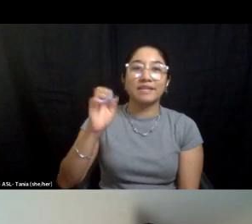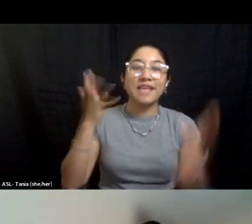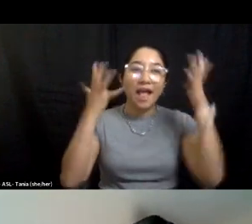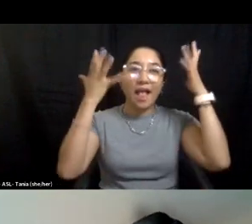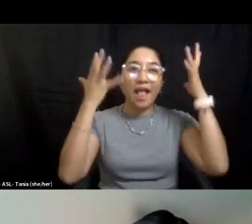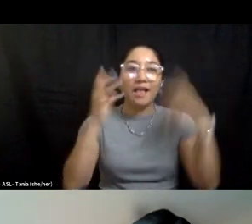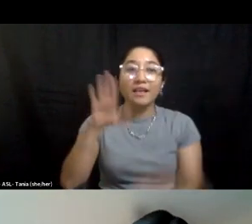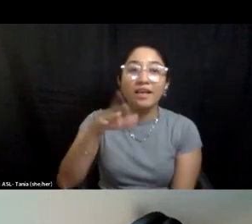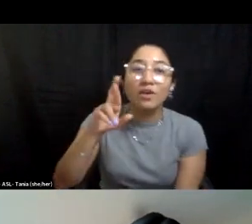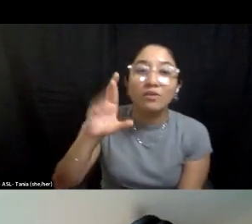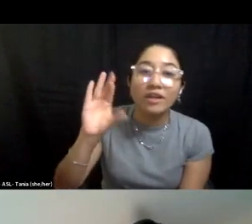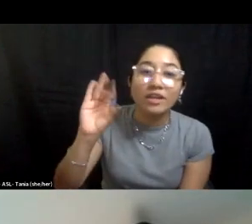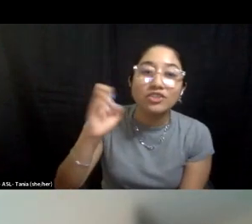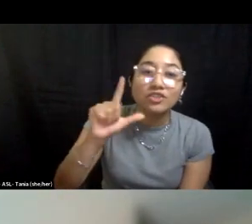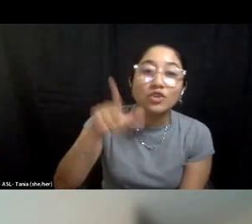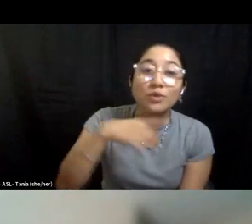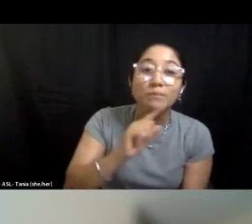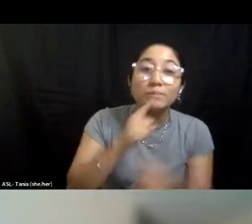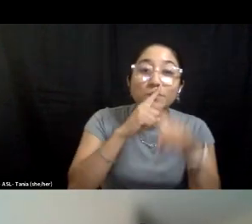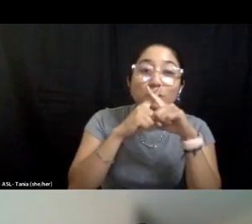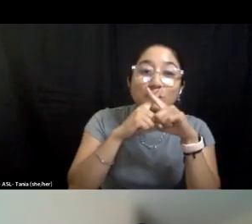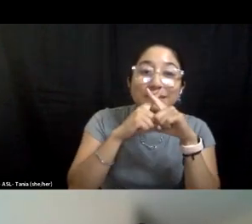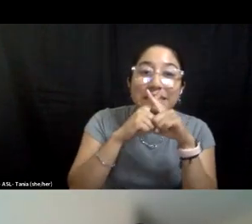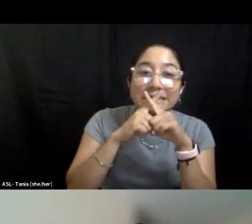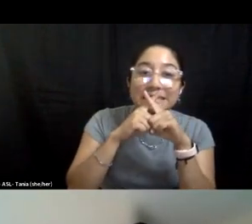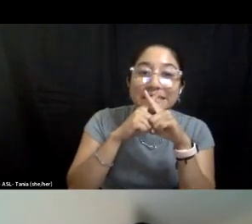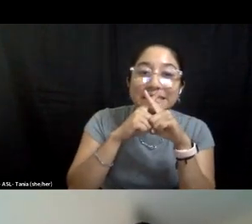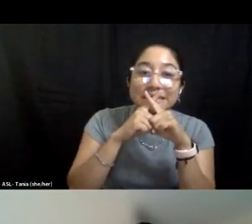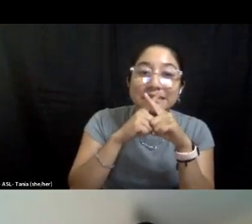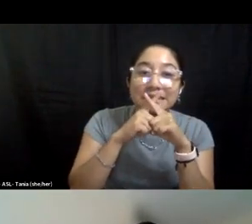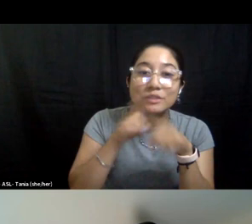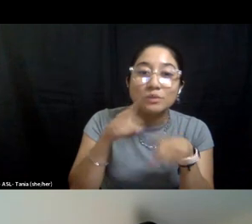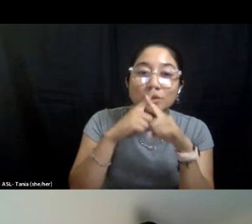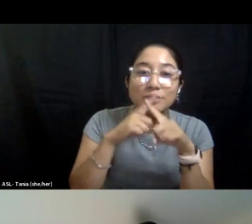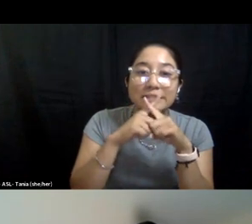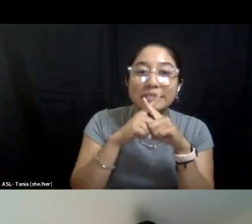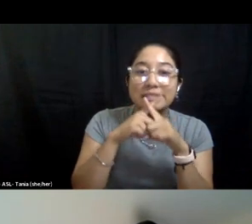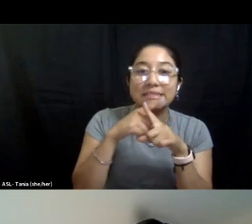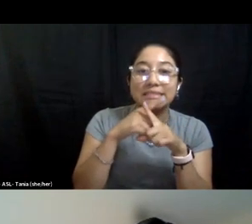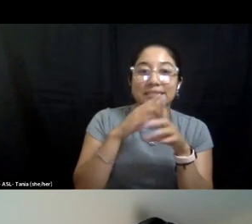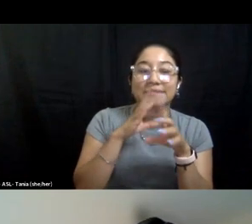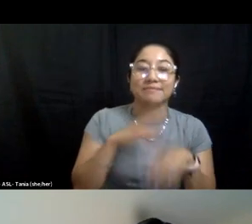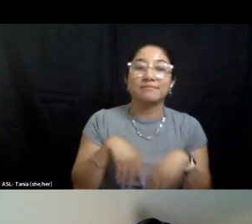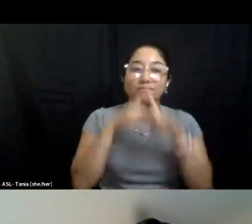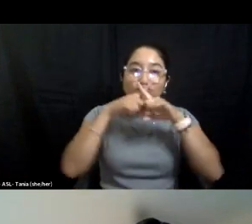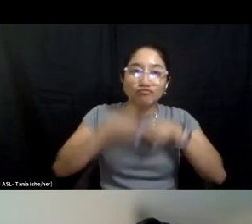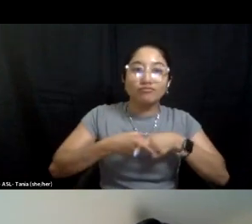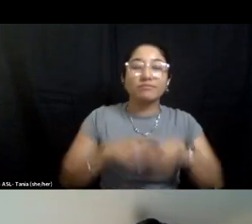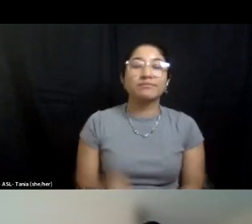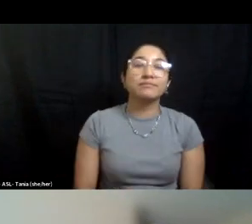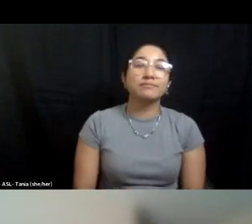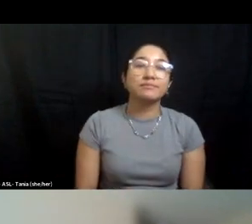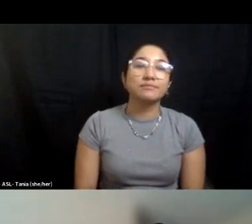You are muted, so make sure you unmute. Rachel, you are muted, so making sure that we can have you.